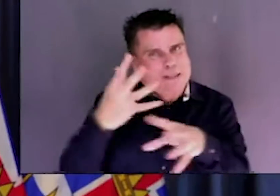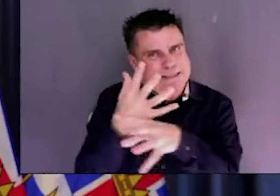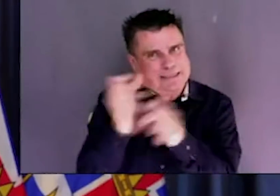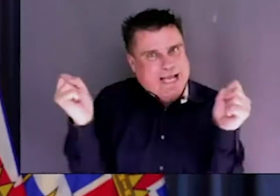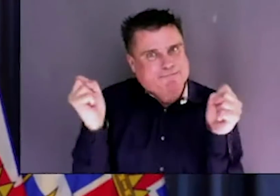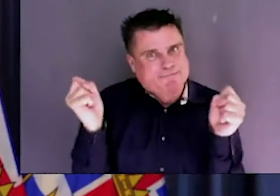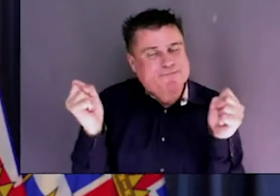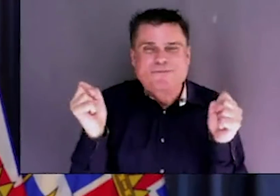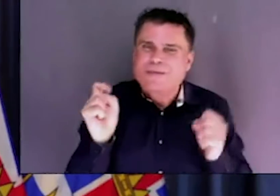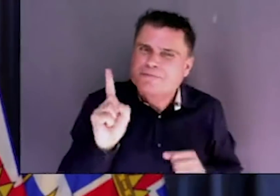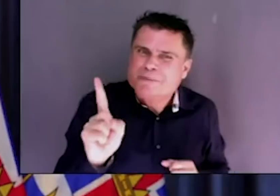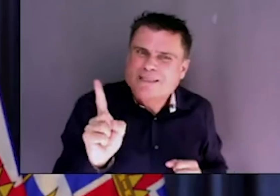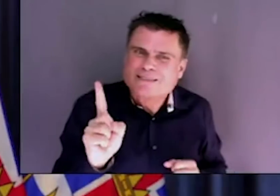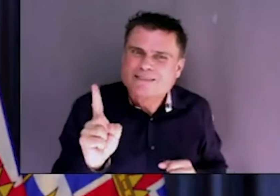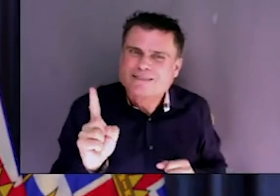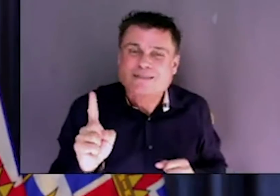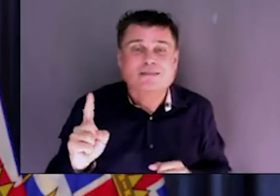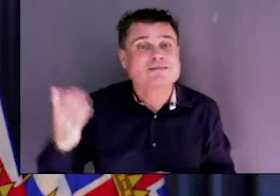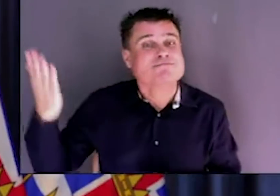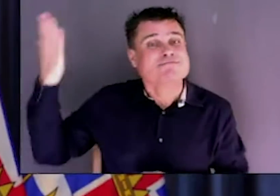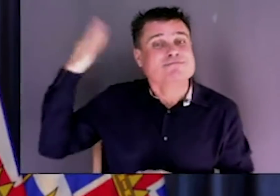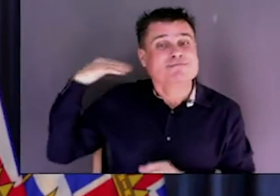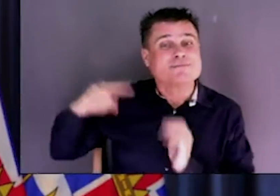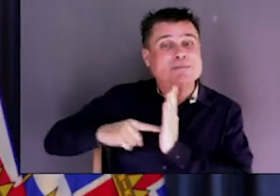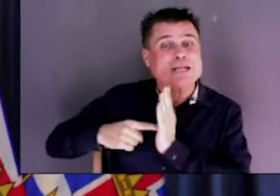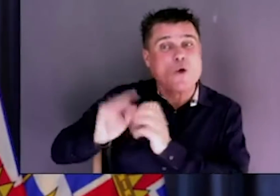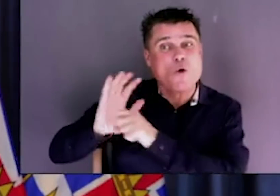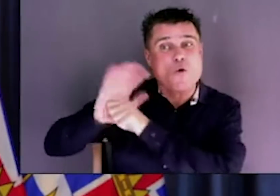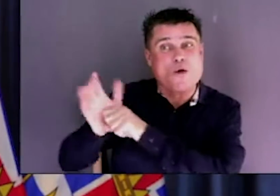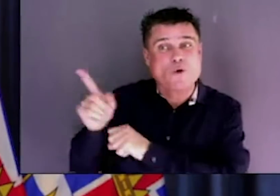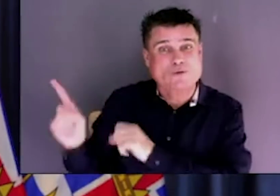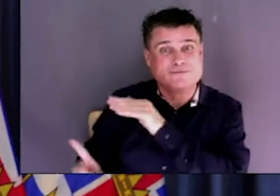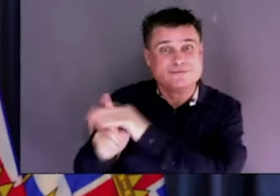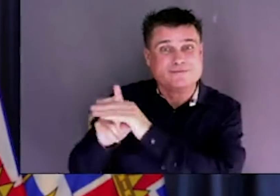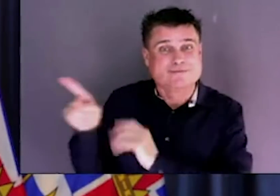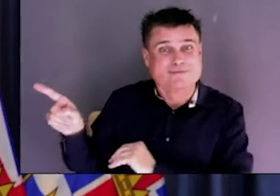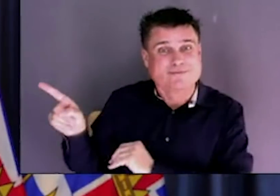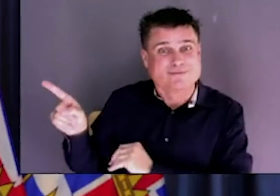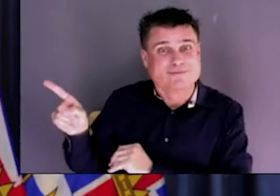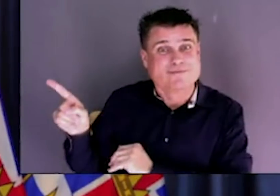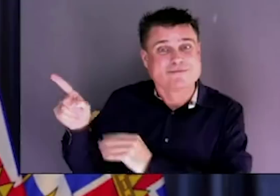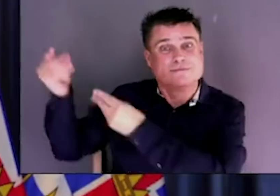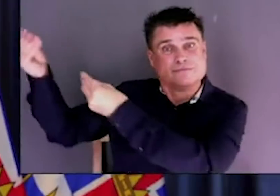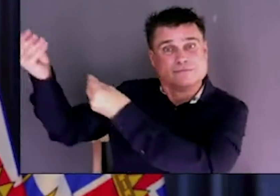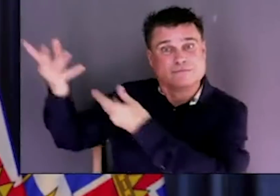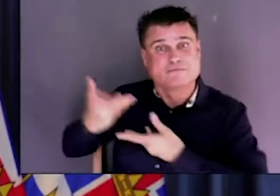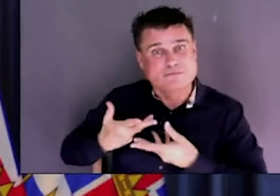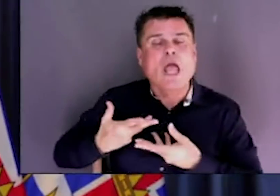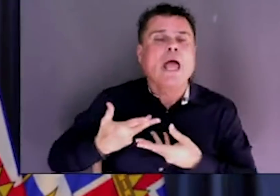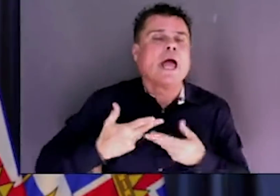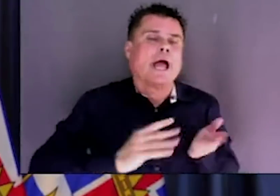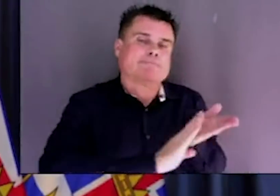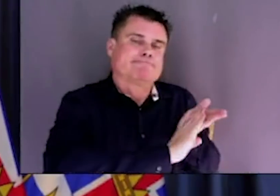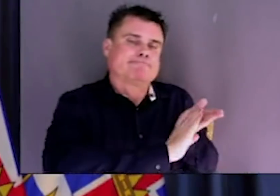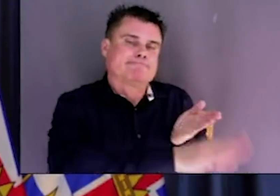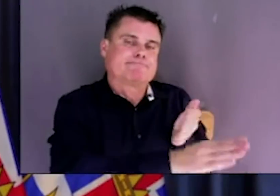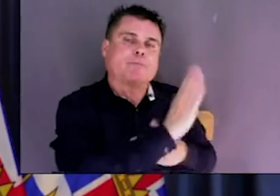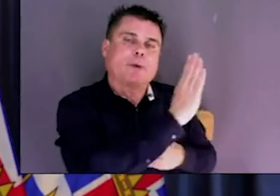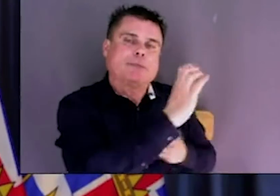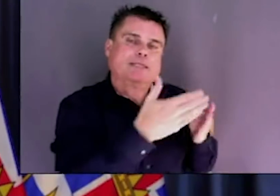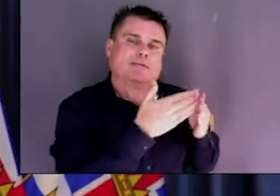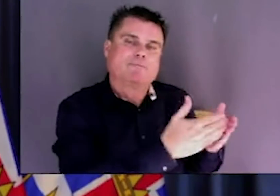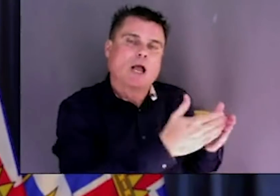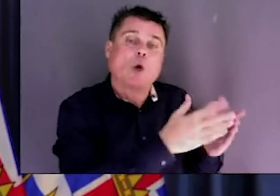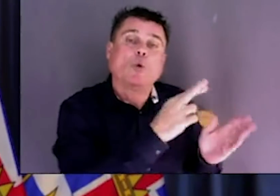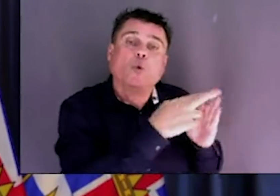us at the beginning of the pandemic. As we go into the second wave, where we're seeing, of course, we're reducing the amount of traffic on the ferries. The Prime Minister